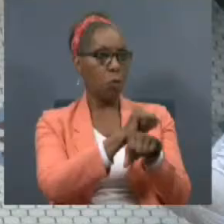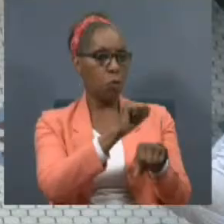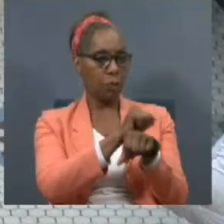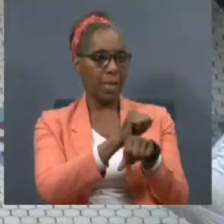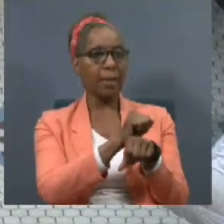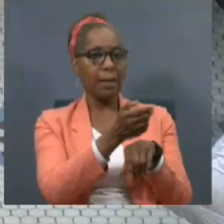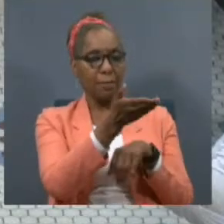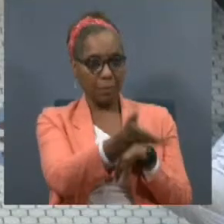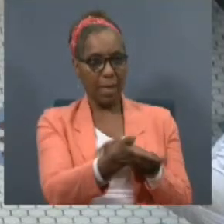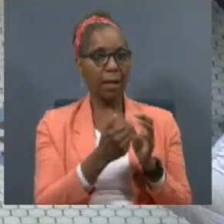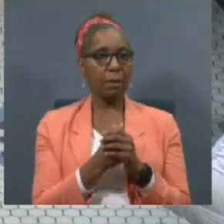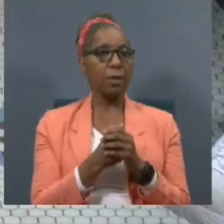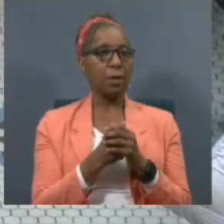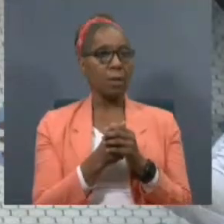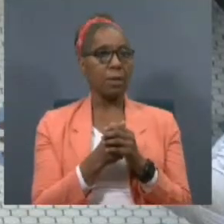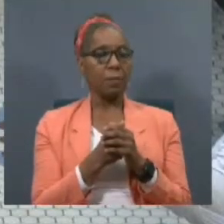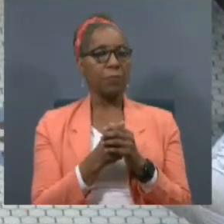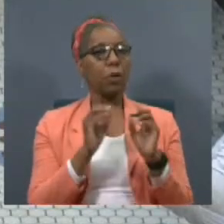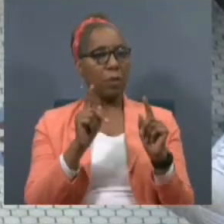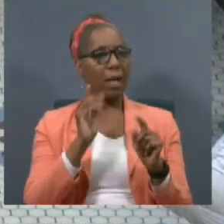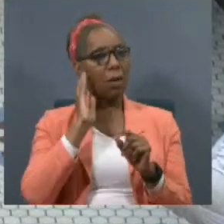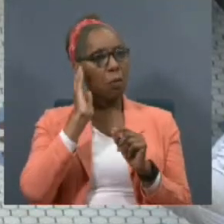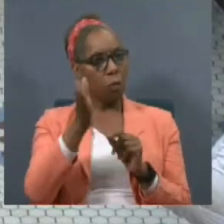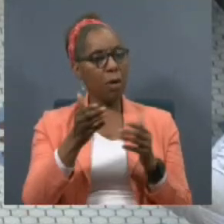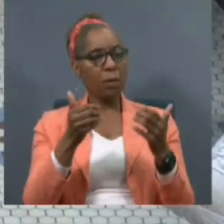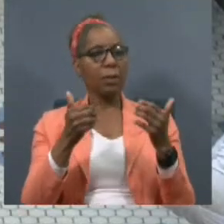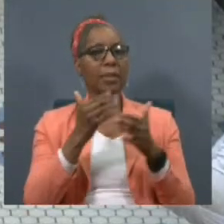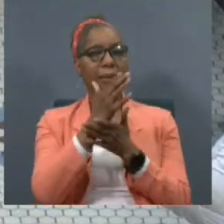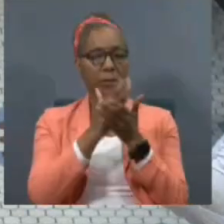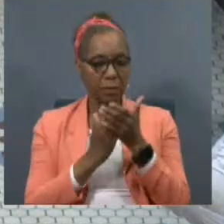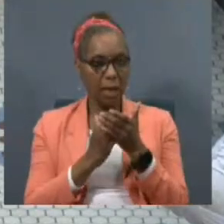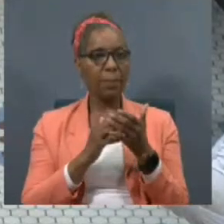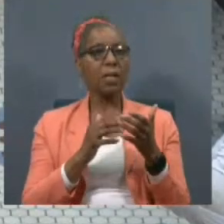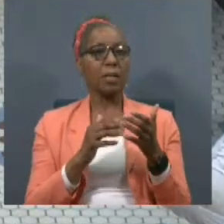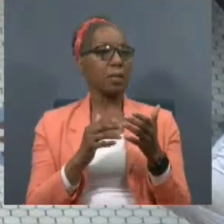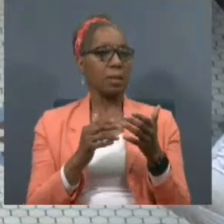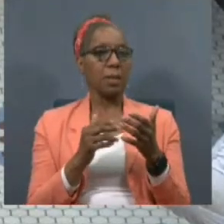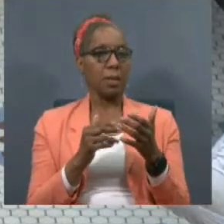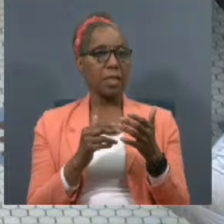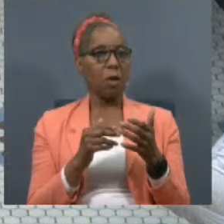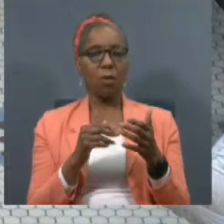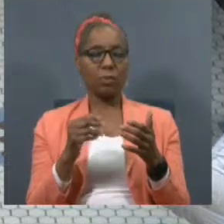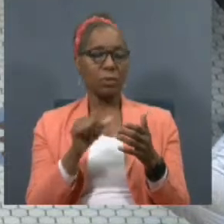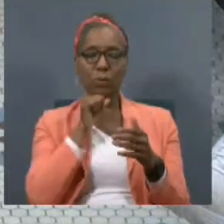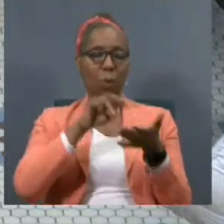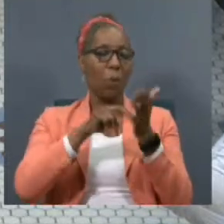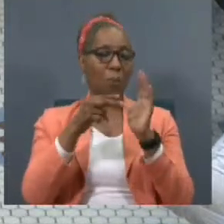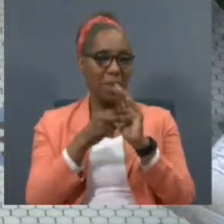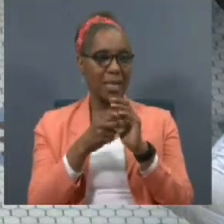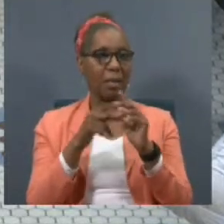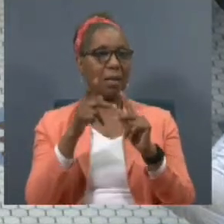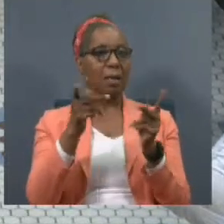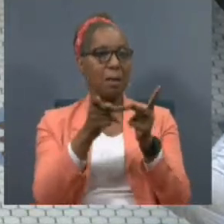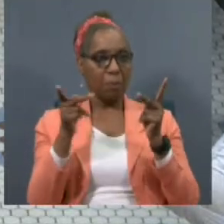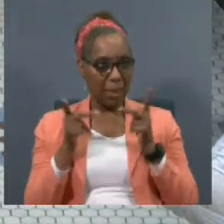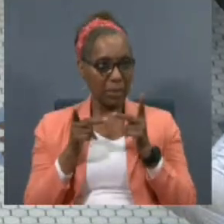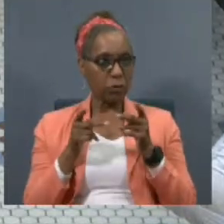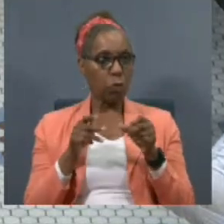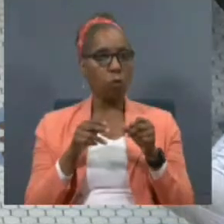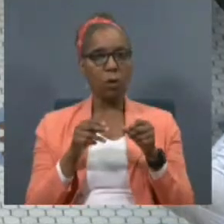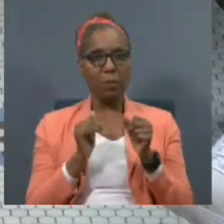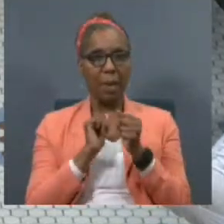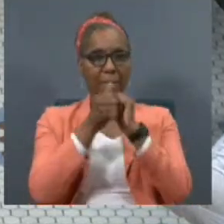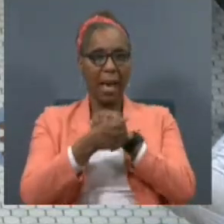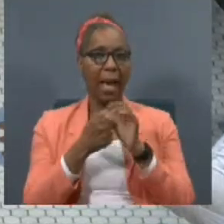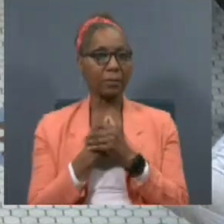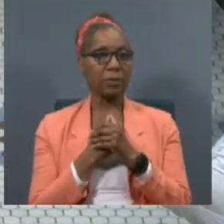site. So there will be some turnover, but we're not talking about that the place is gonna be packed and they're just gonna be rolling through there as much as